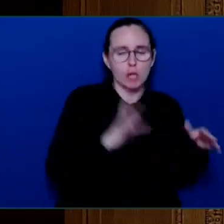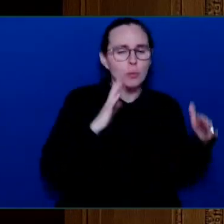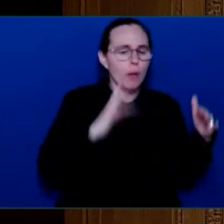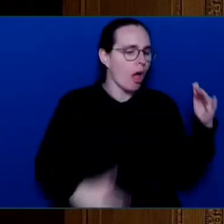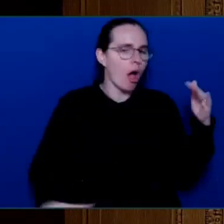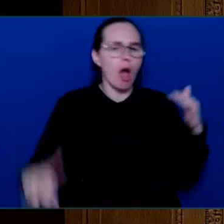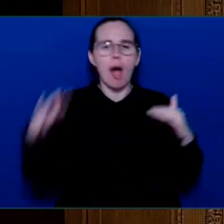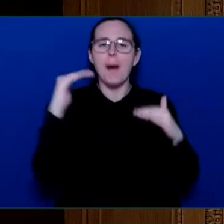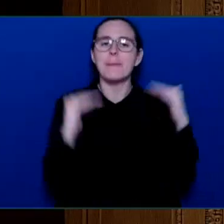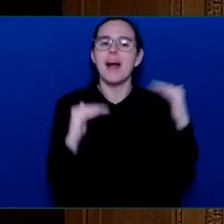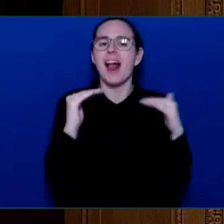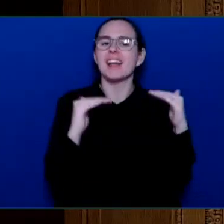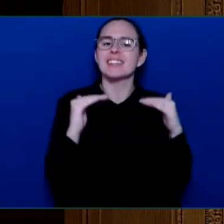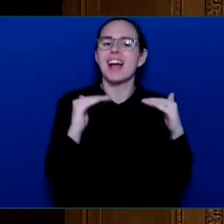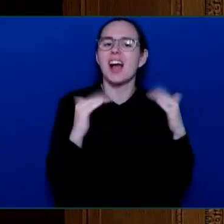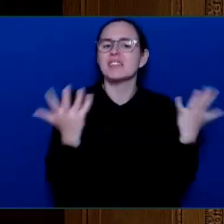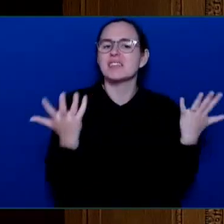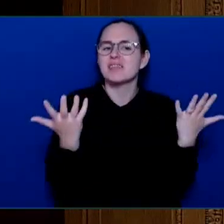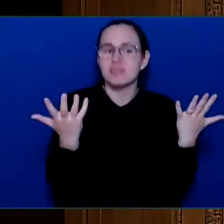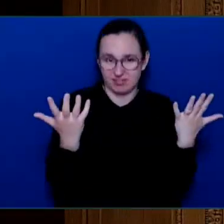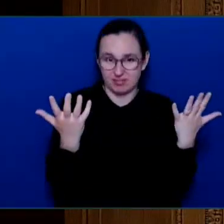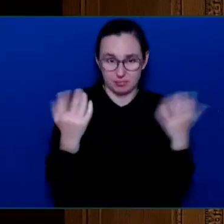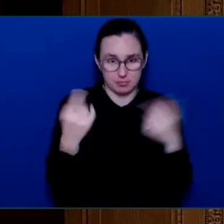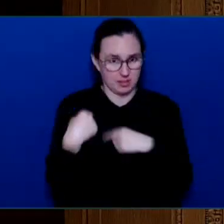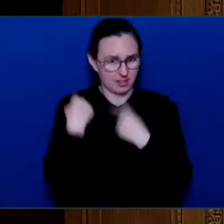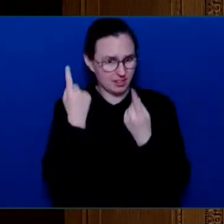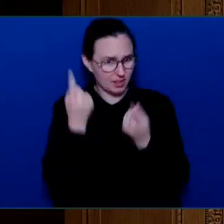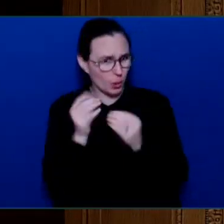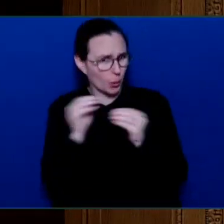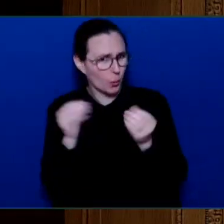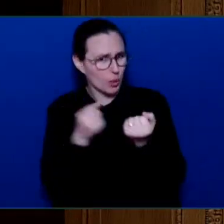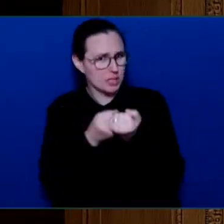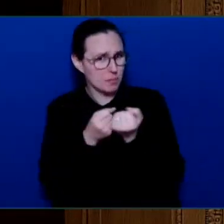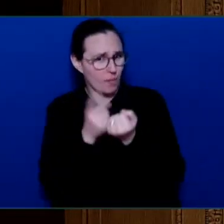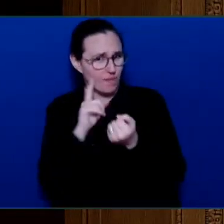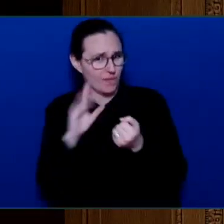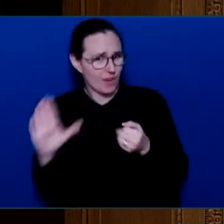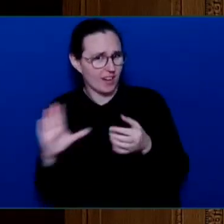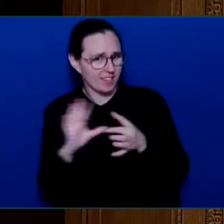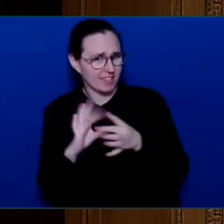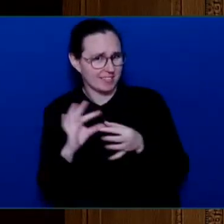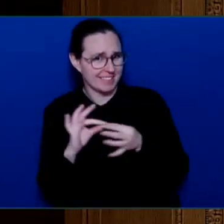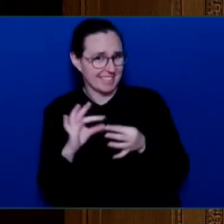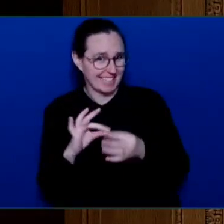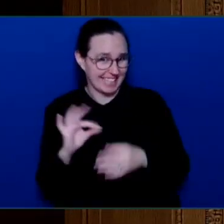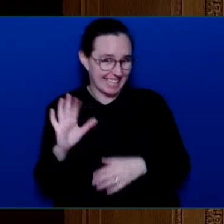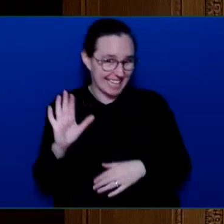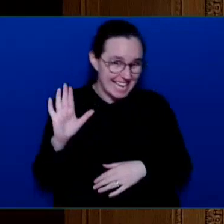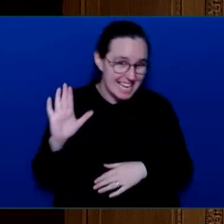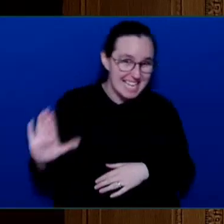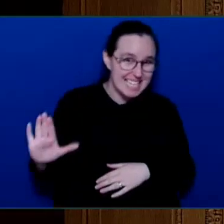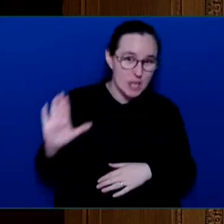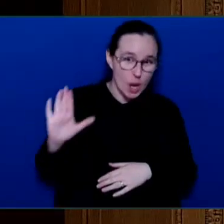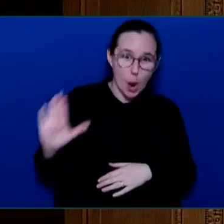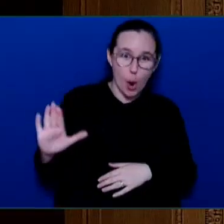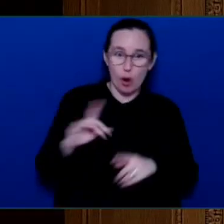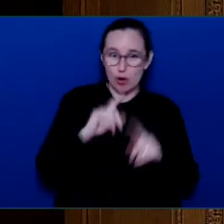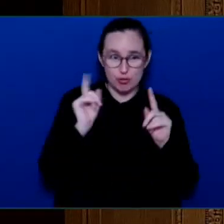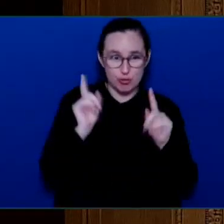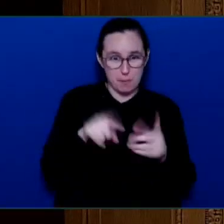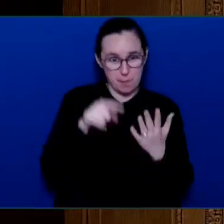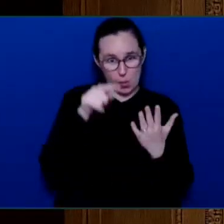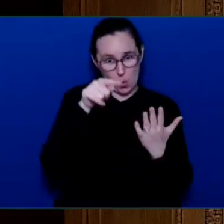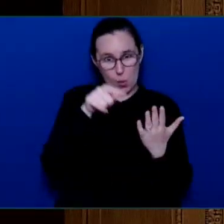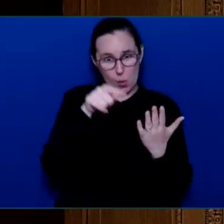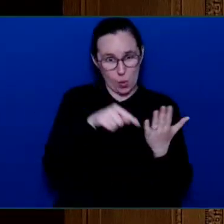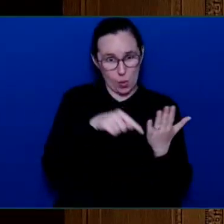in the methodology report. That's the minister's methodology report. Nowhere does the minister's methodology report